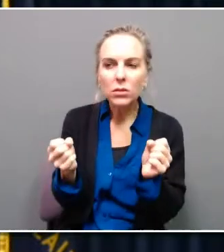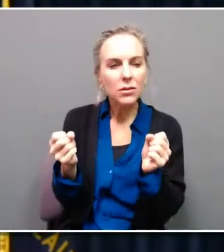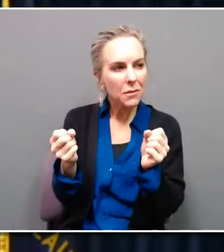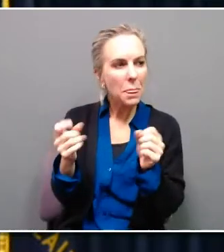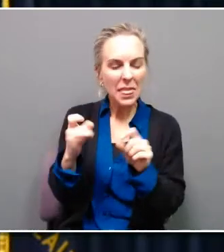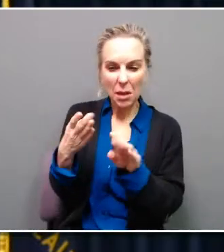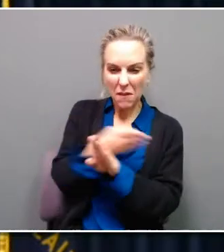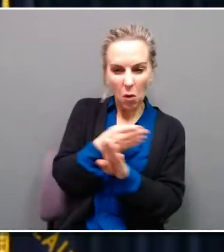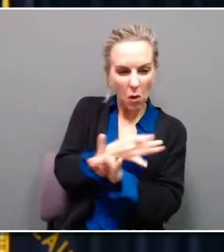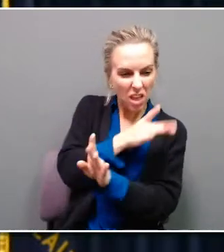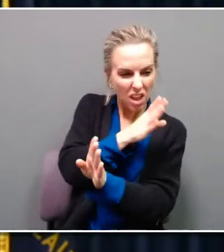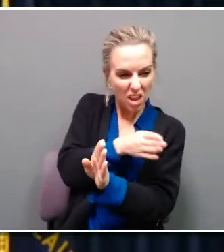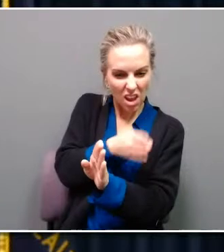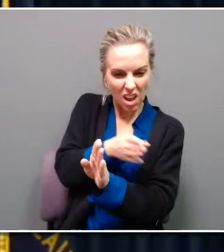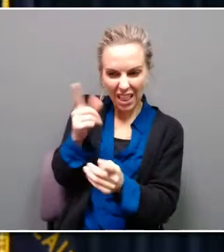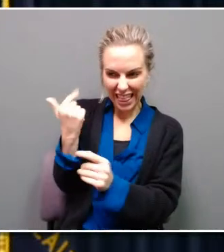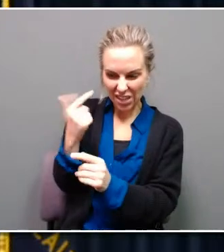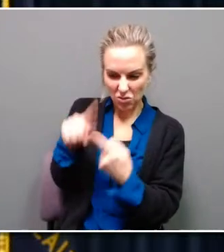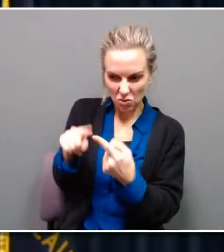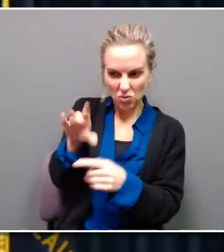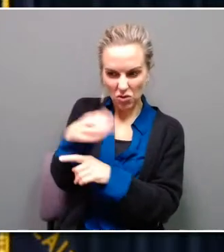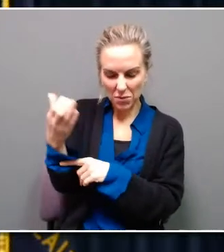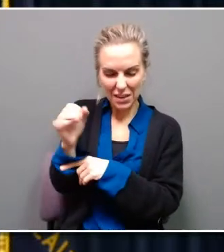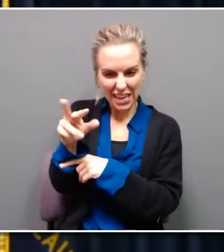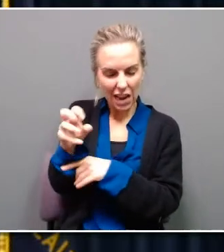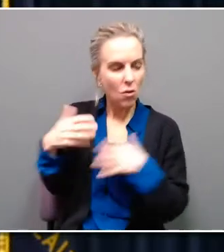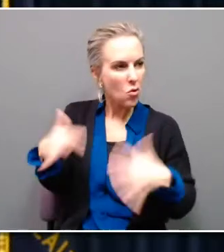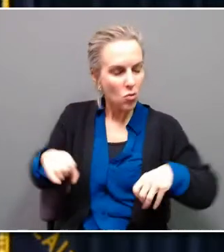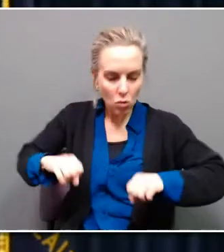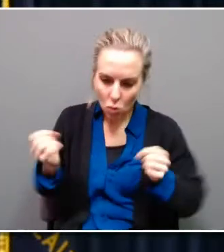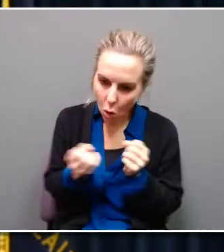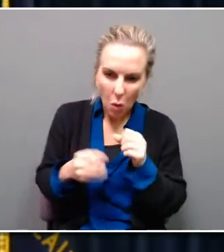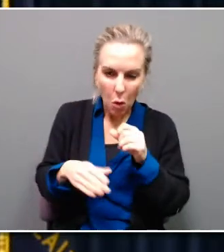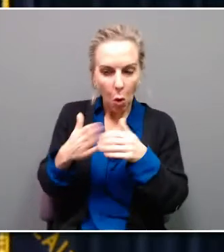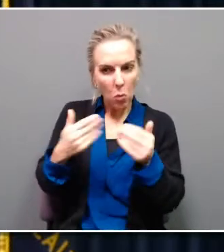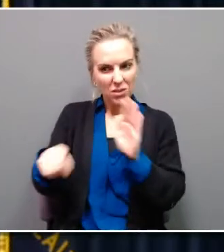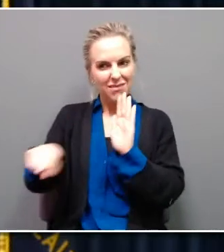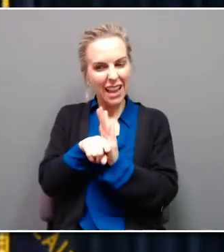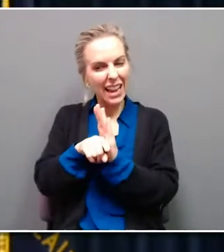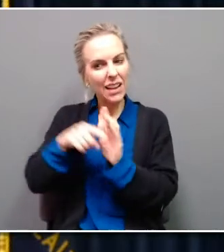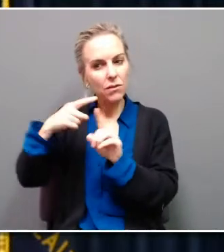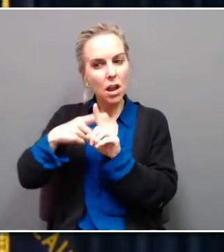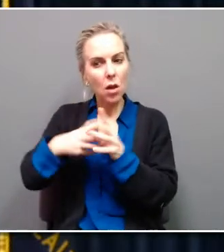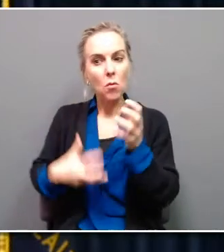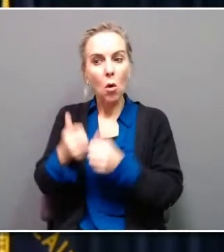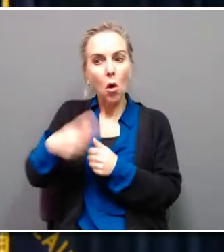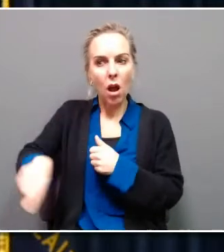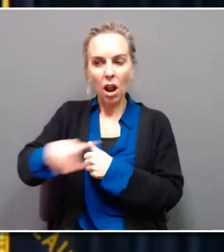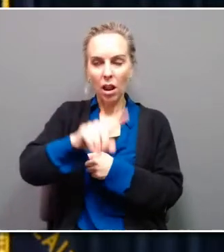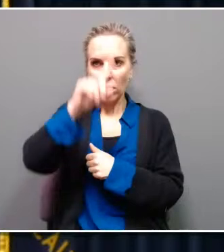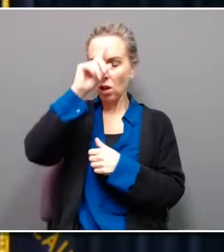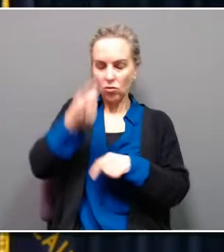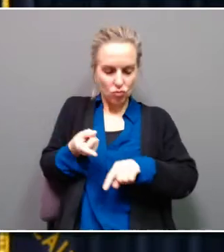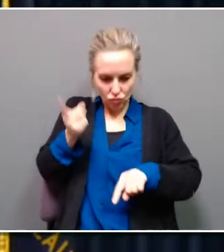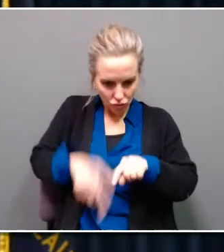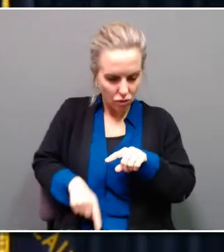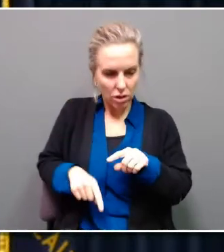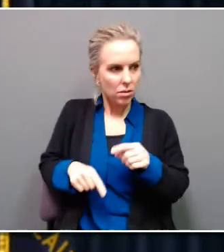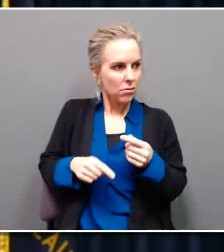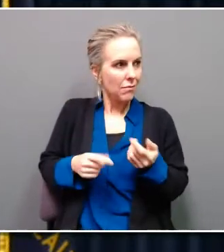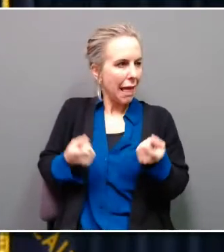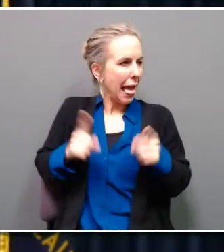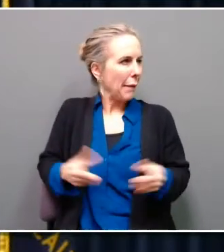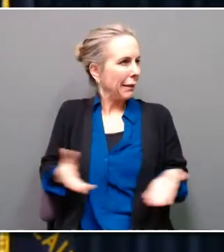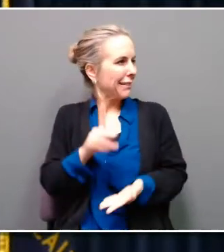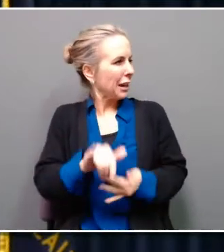how it was dangerous to travel, how we reached negative temperatures most of us thought did not or could not happen in Kentucky.